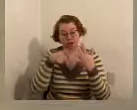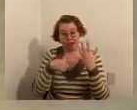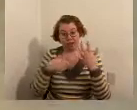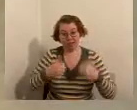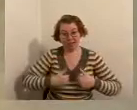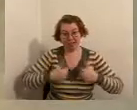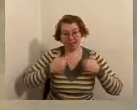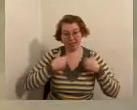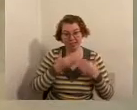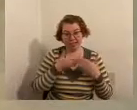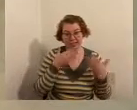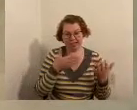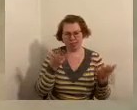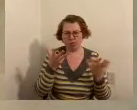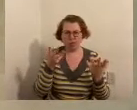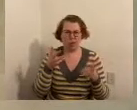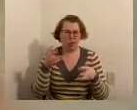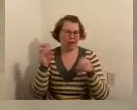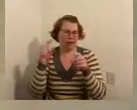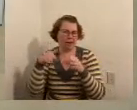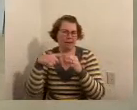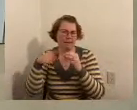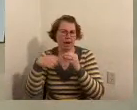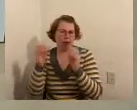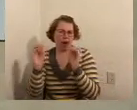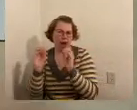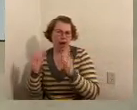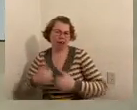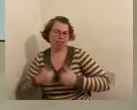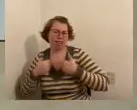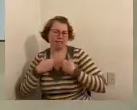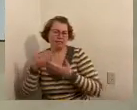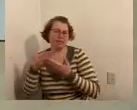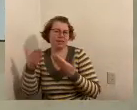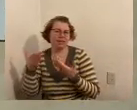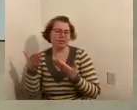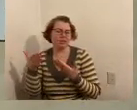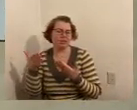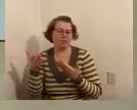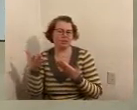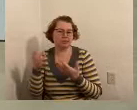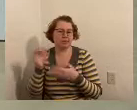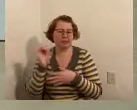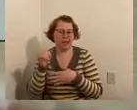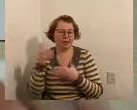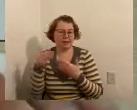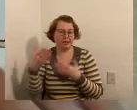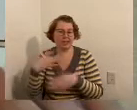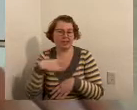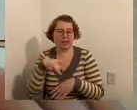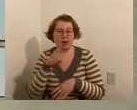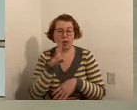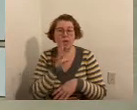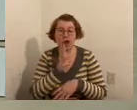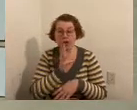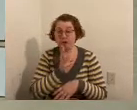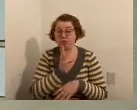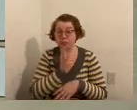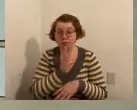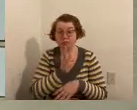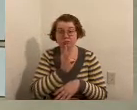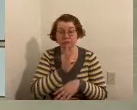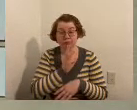things. What are some non-living things? That would be something like water.